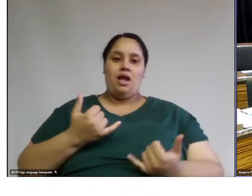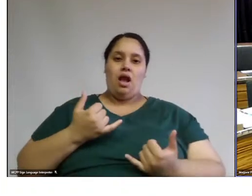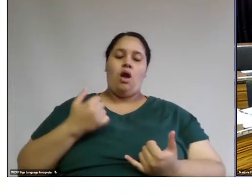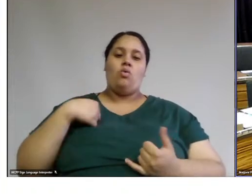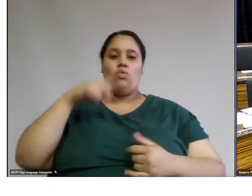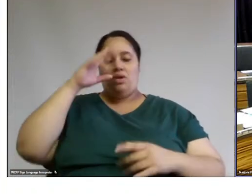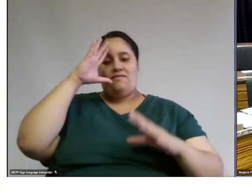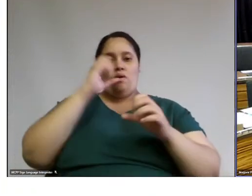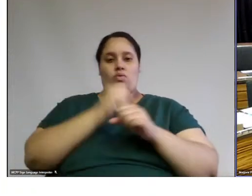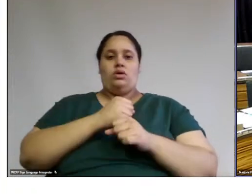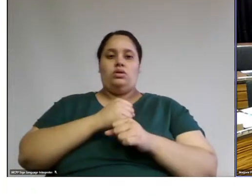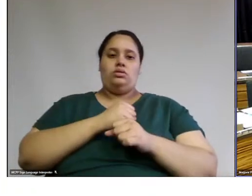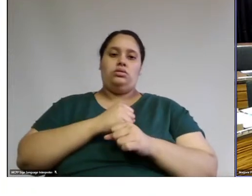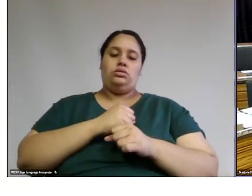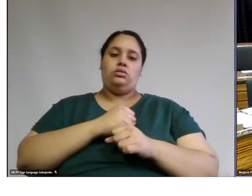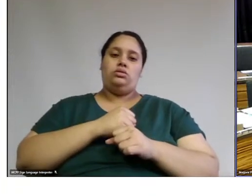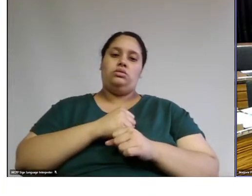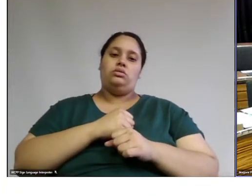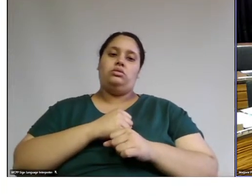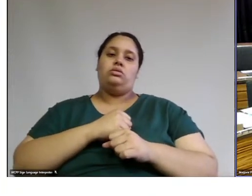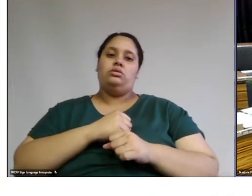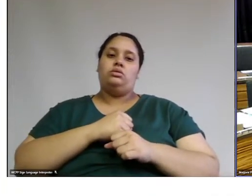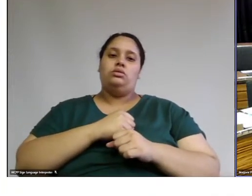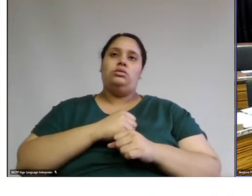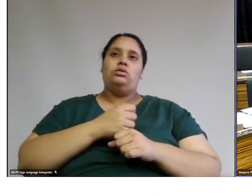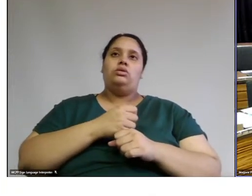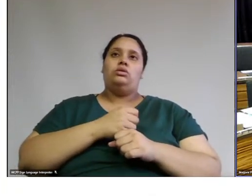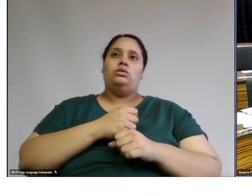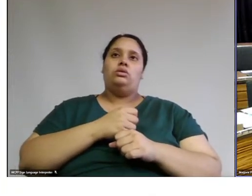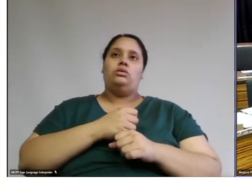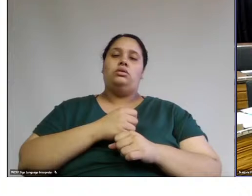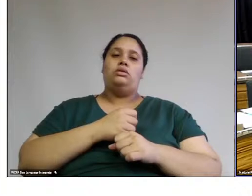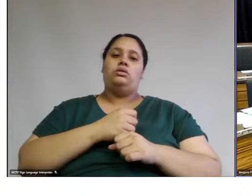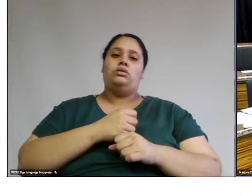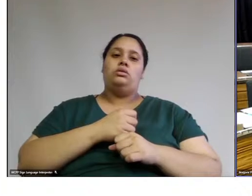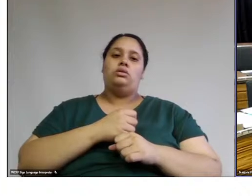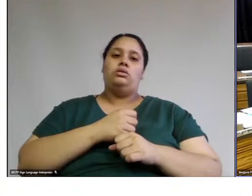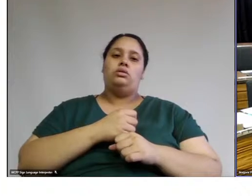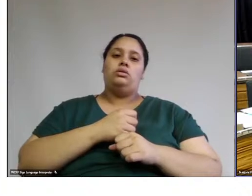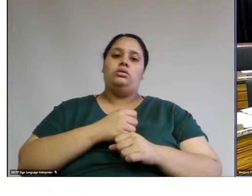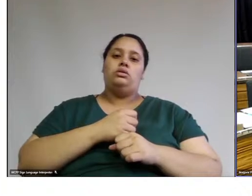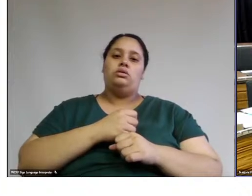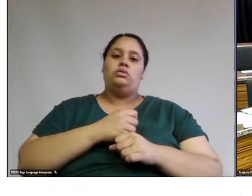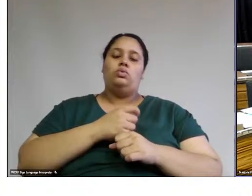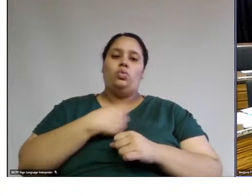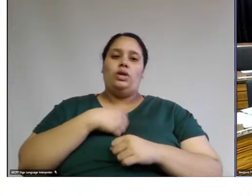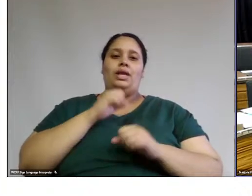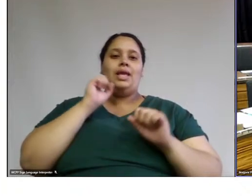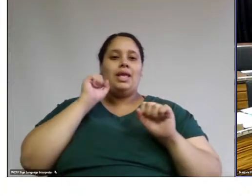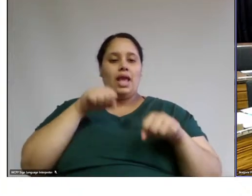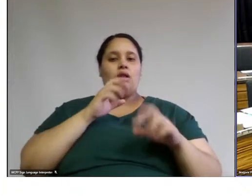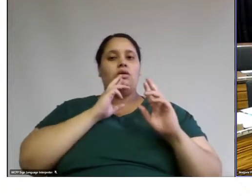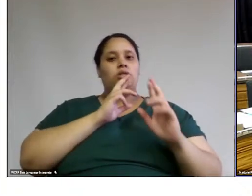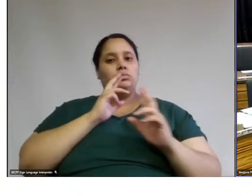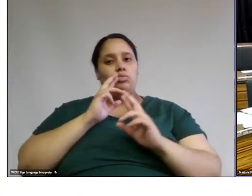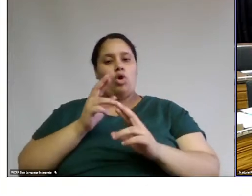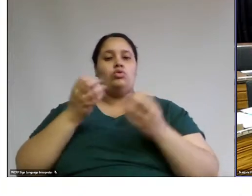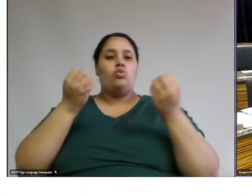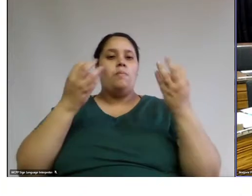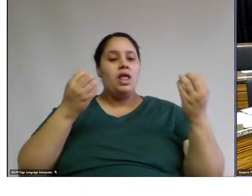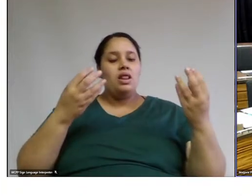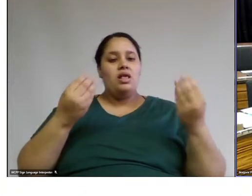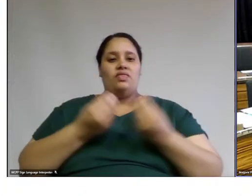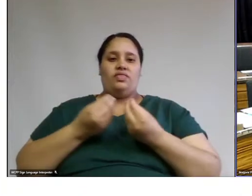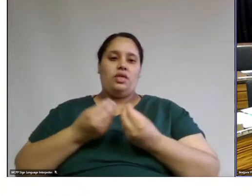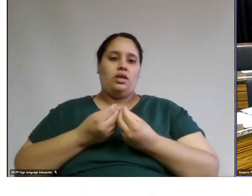and see whether we, to be able to get to a point where we actually can respond to many things and